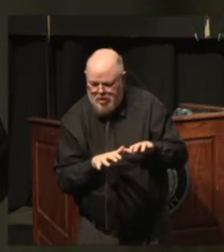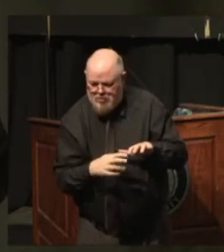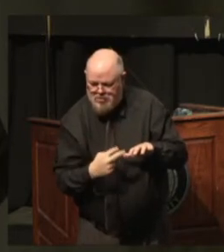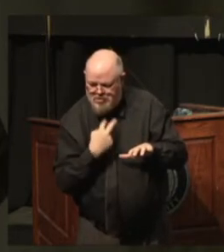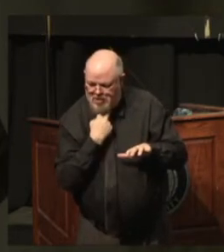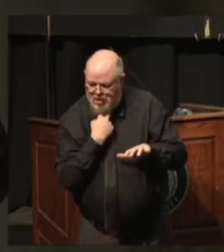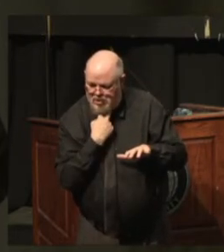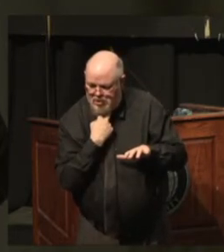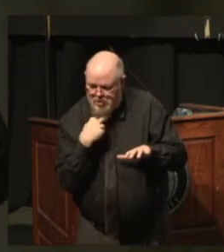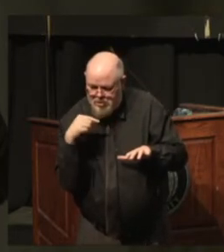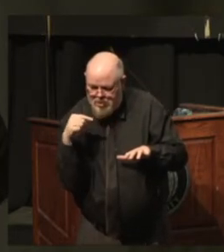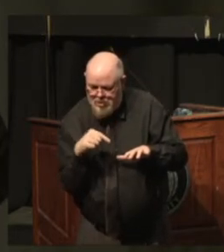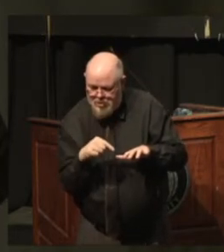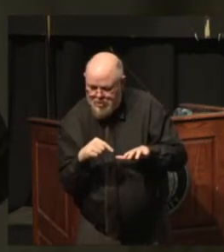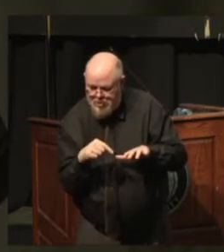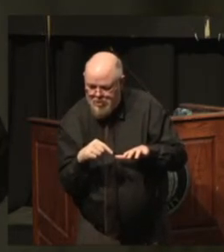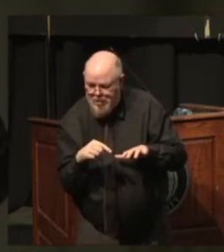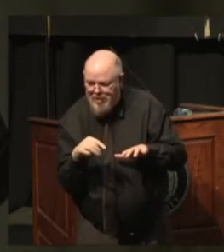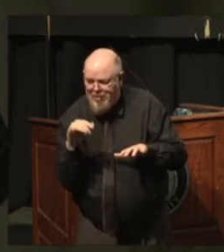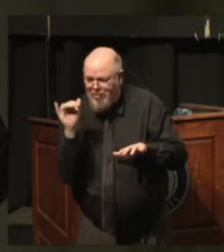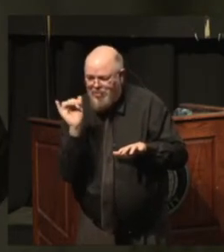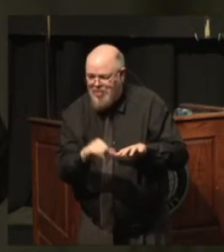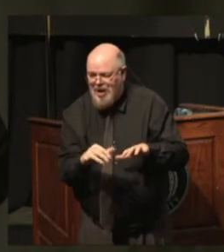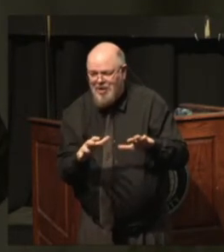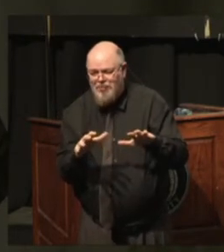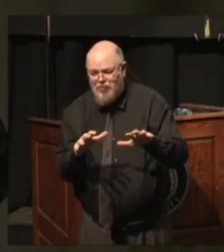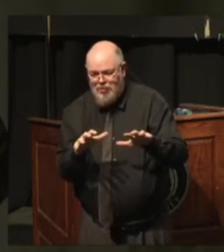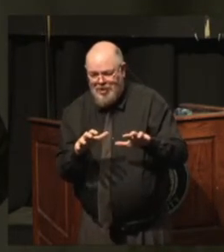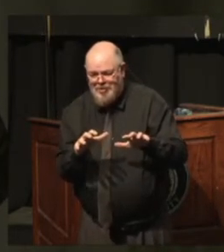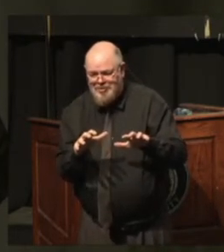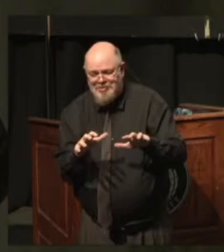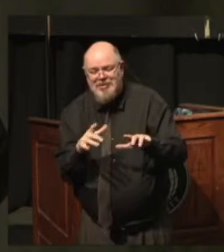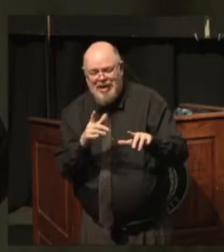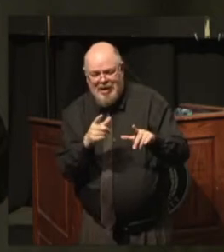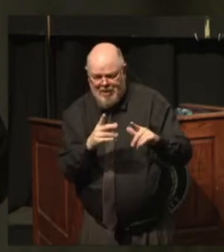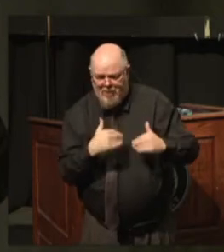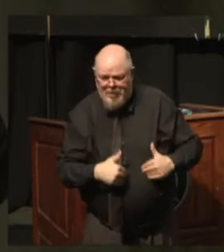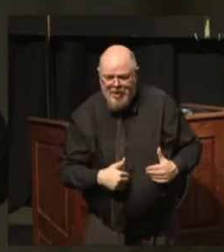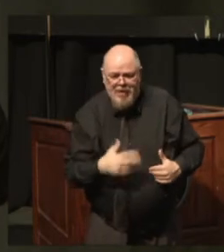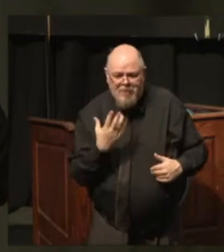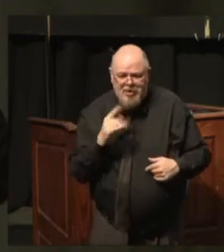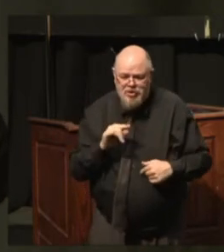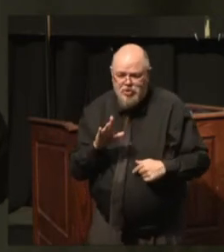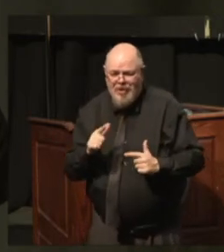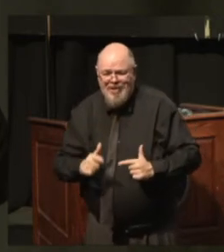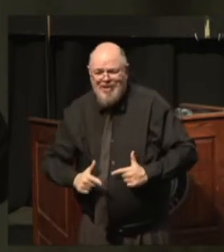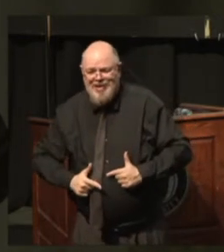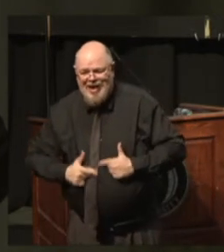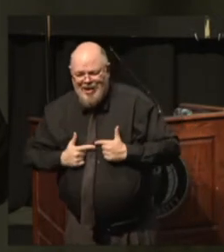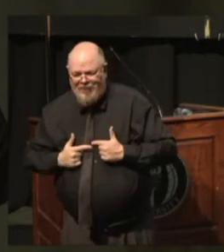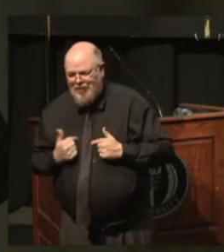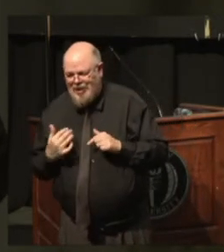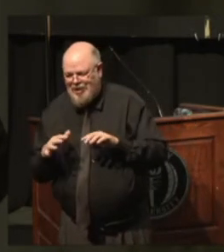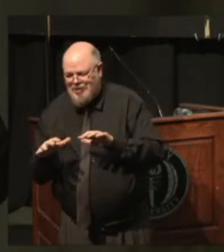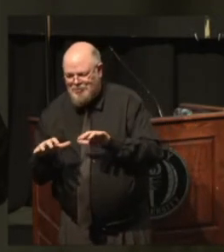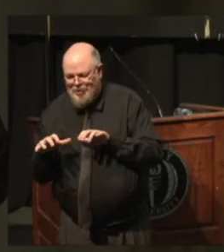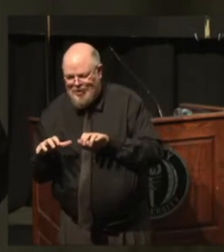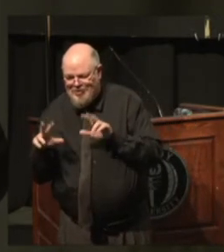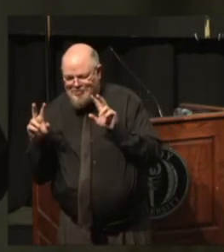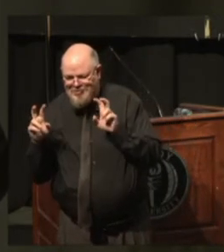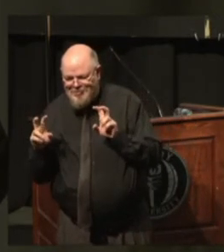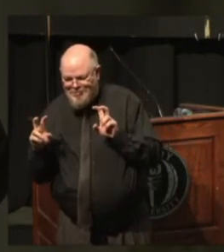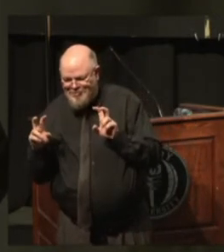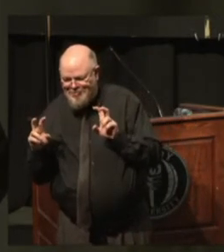questions that can't be answered. That's your paralysis, but it can paralyze your life. You might have your own sickness. You might have cancer